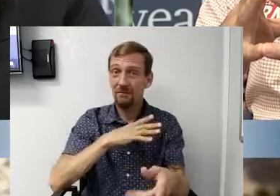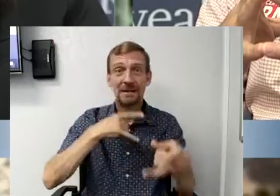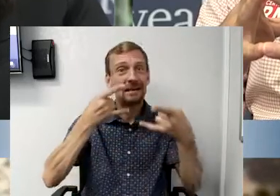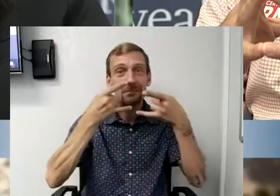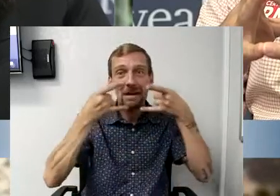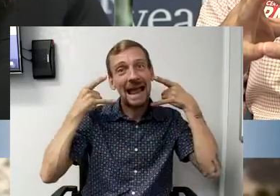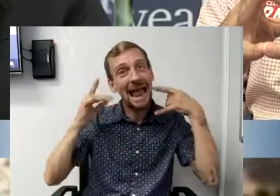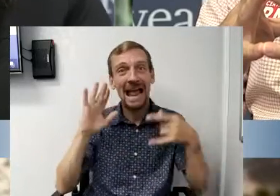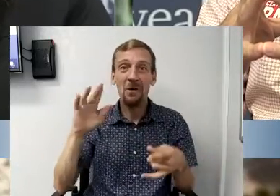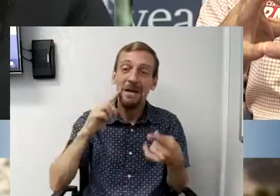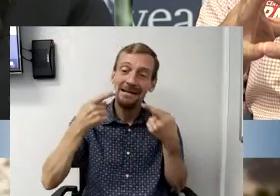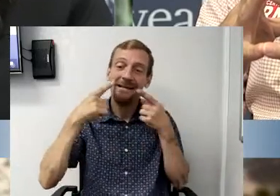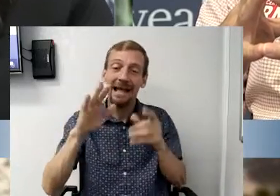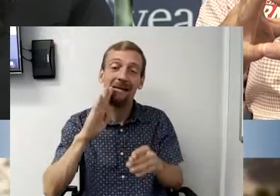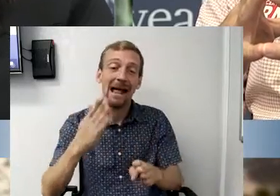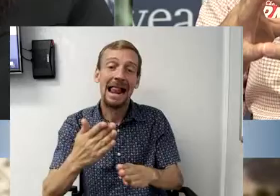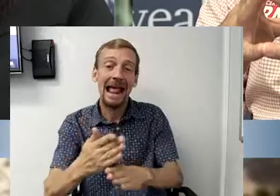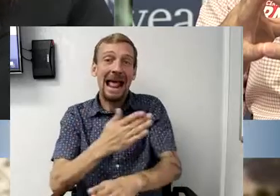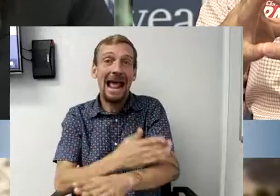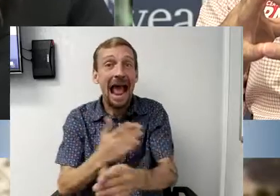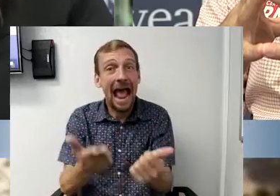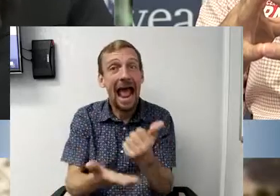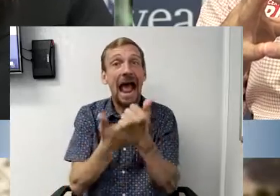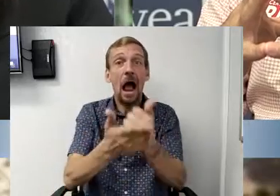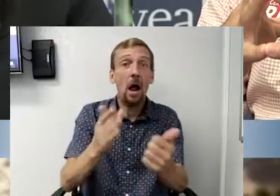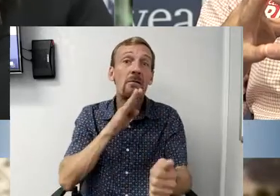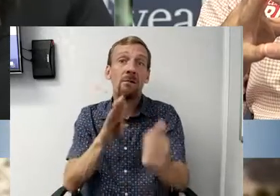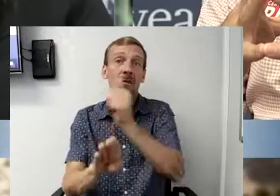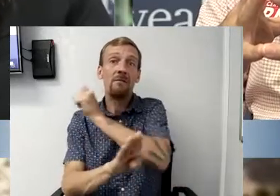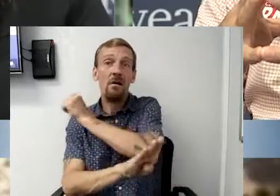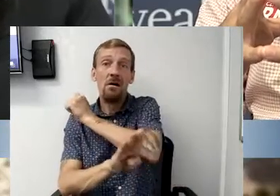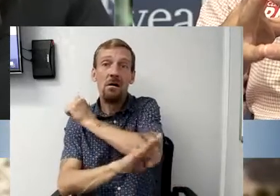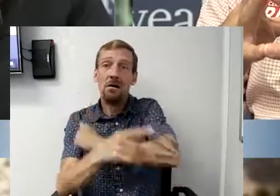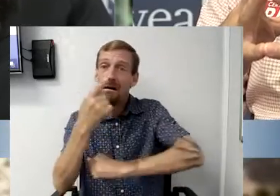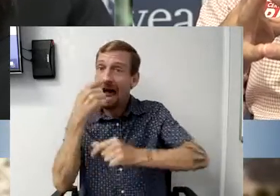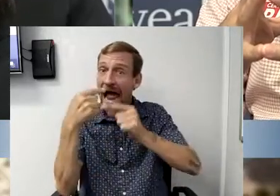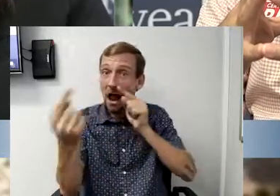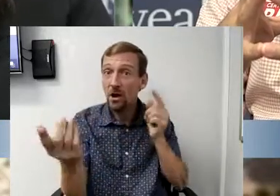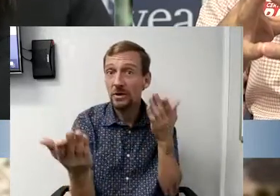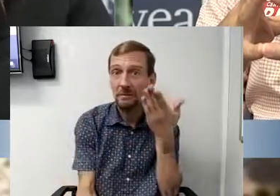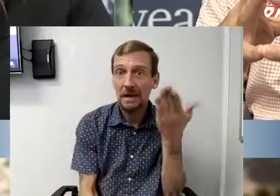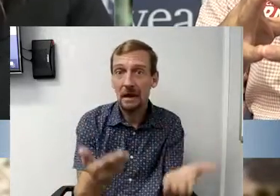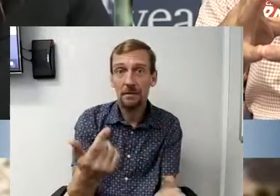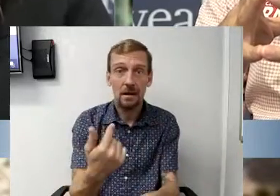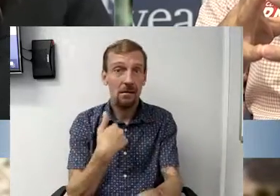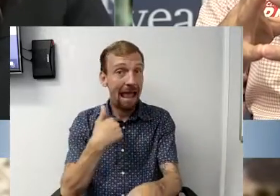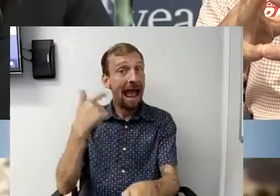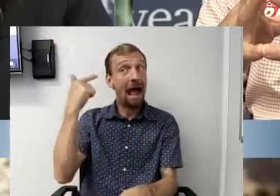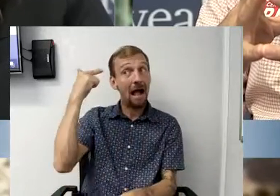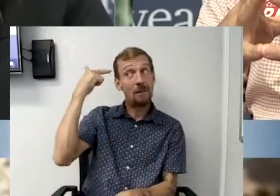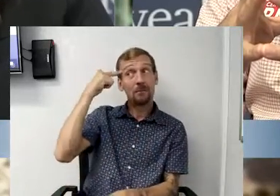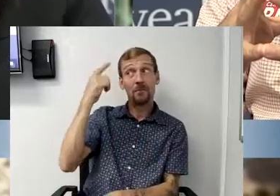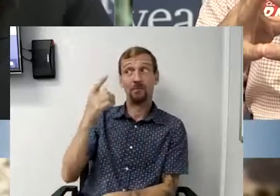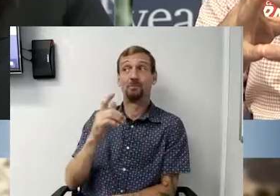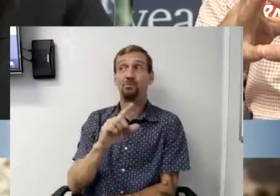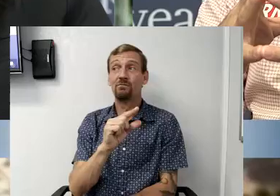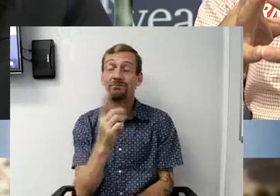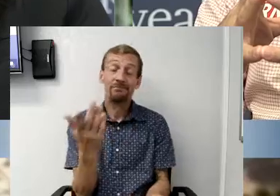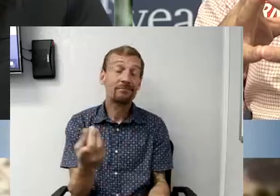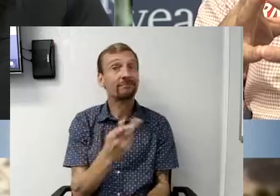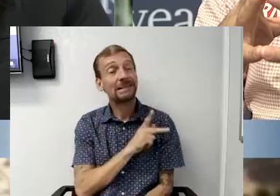So maybe that'll even stop like the fall allergies and. Yeah, I do hope that everybody wearing masks, we see